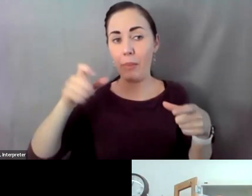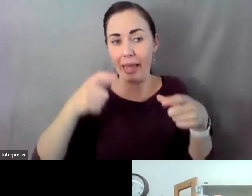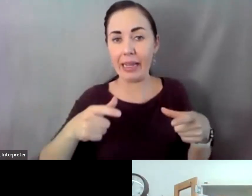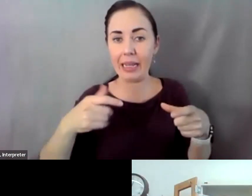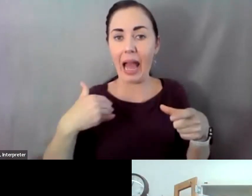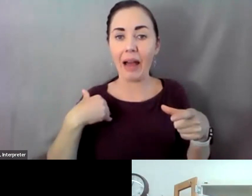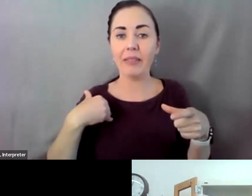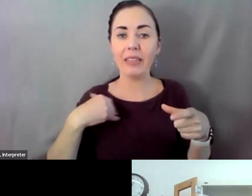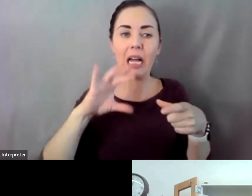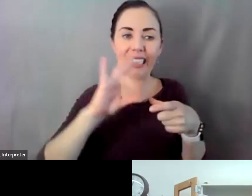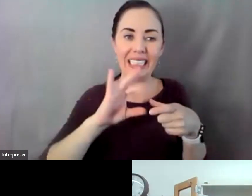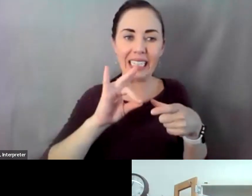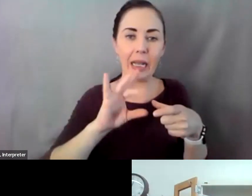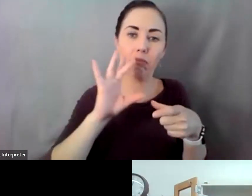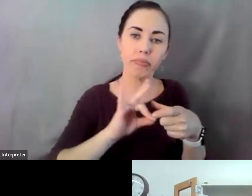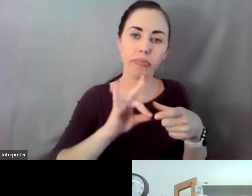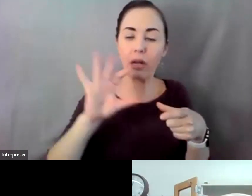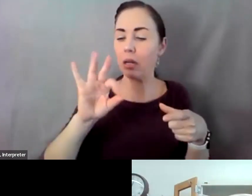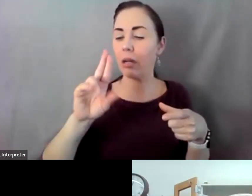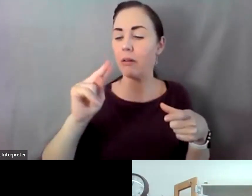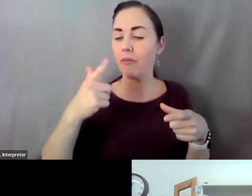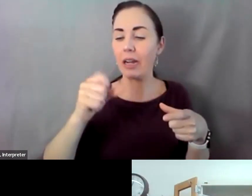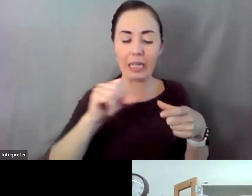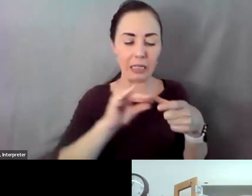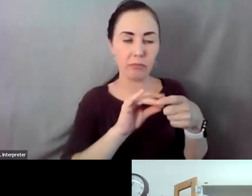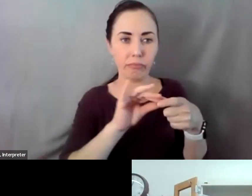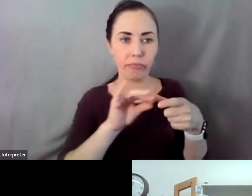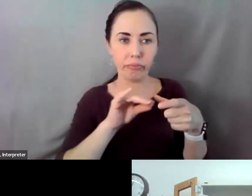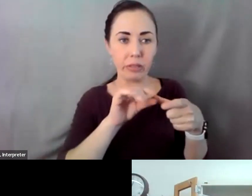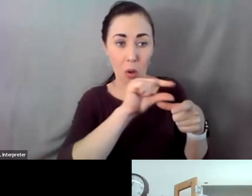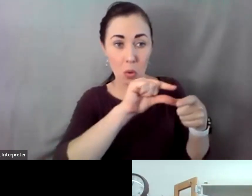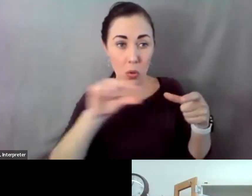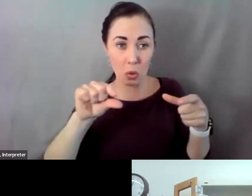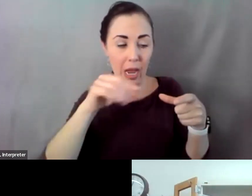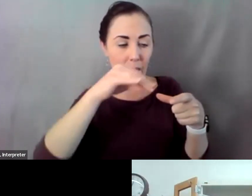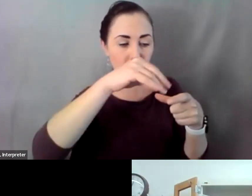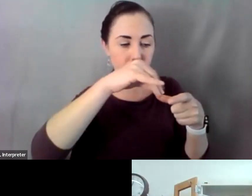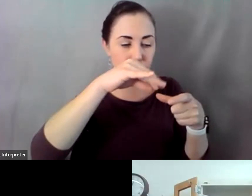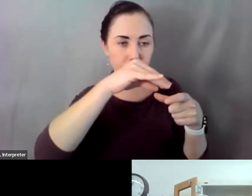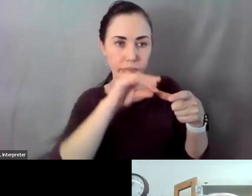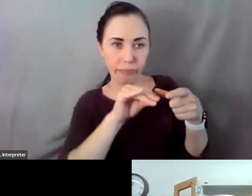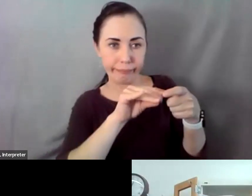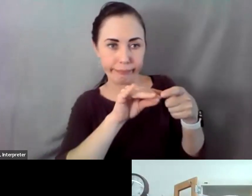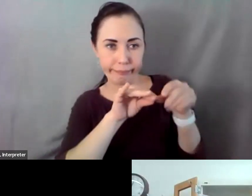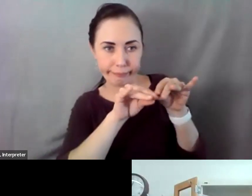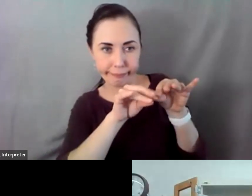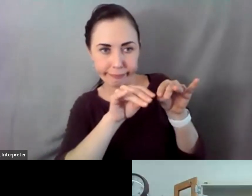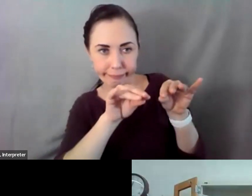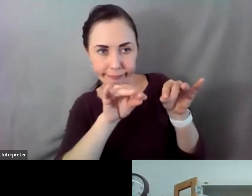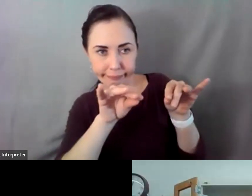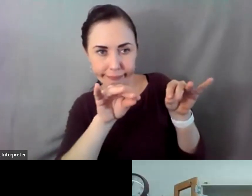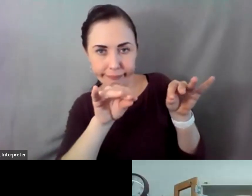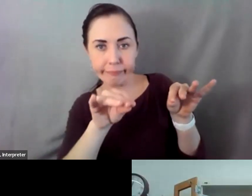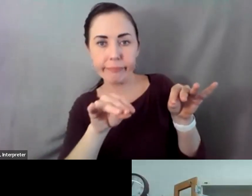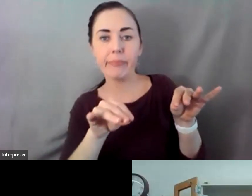Jello on them, and the fungus is growing in that surface, on top of that, and sort of sticking down